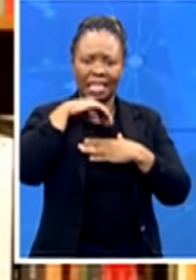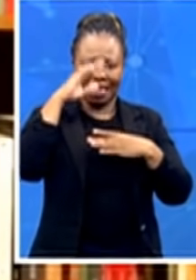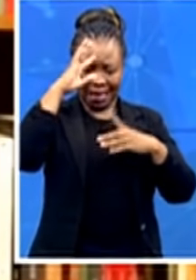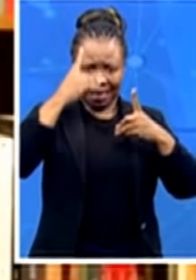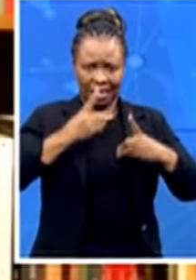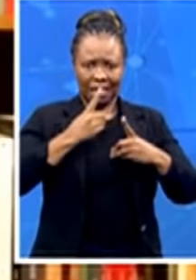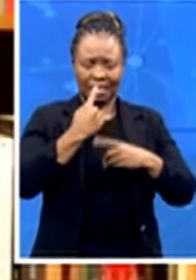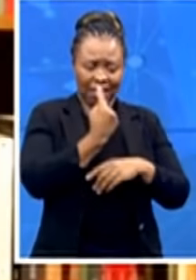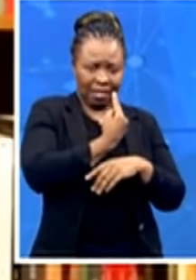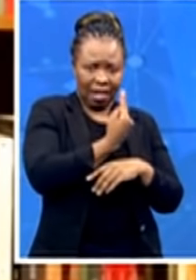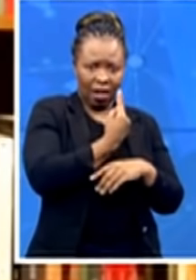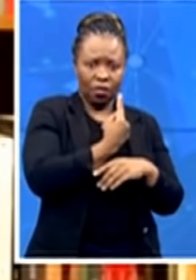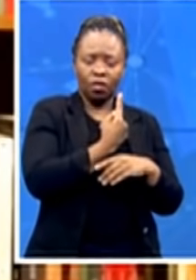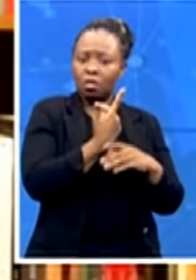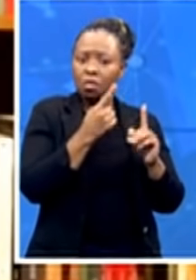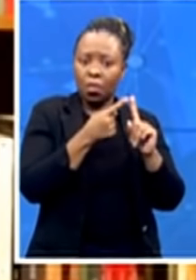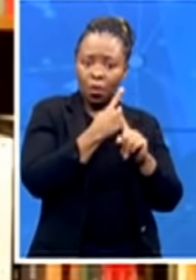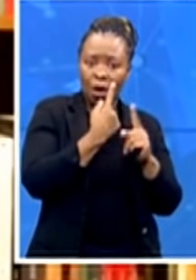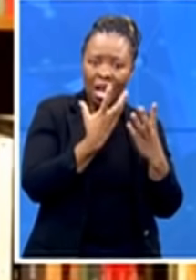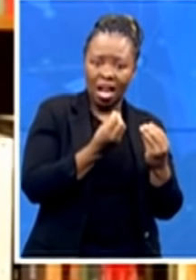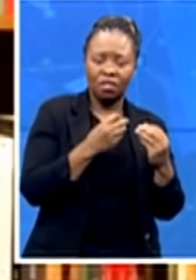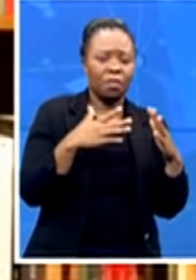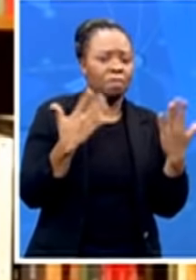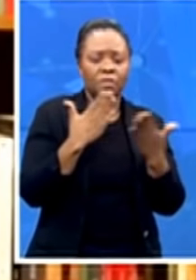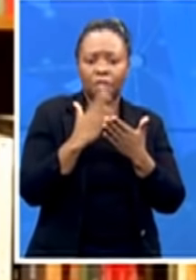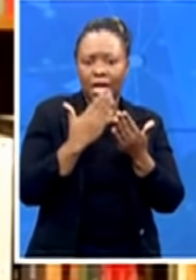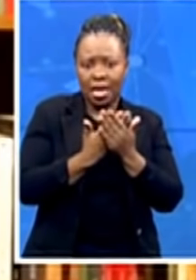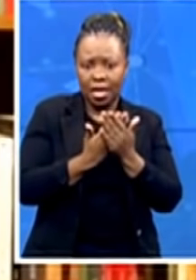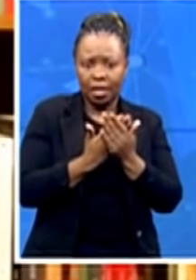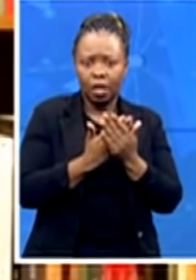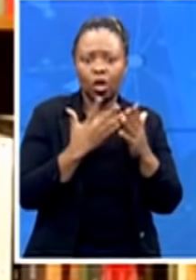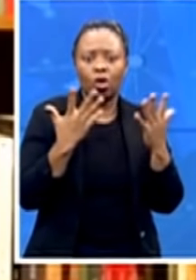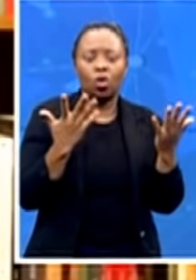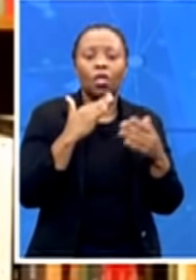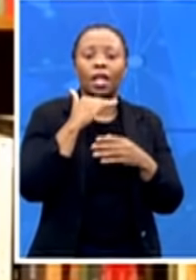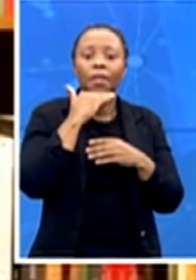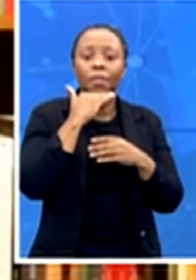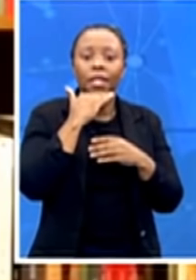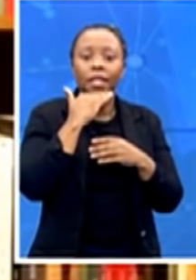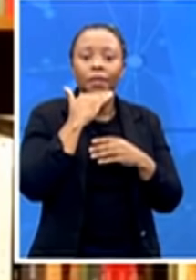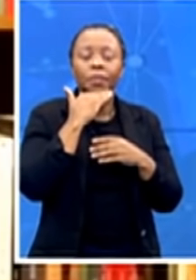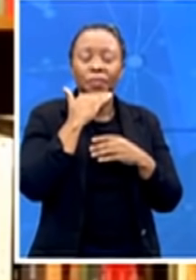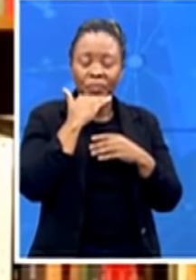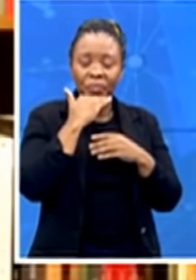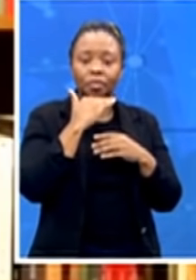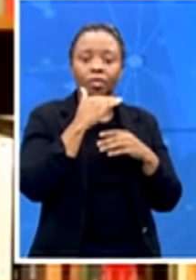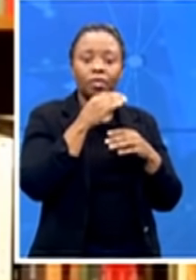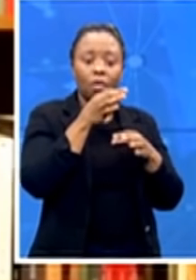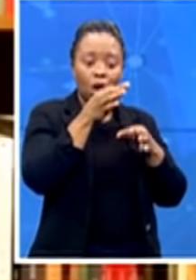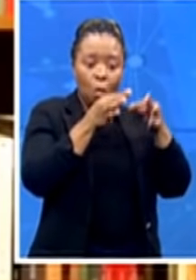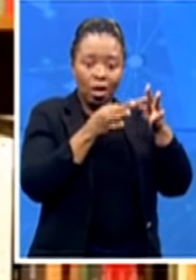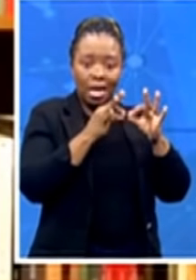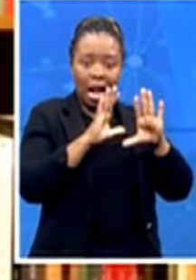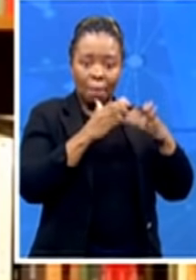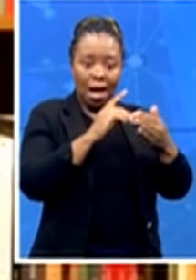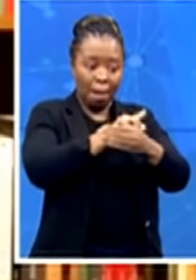and provincial elections means that the power of political parties to do that, to implement their vision over the individual conscience of